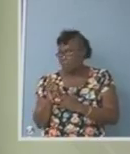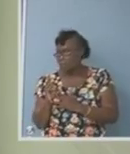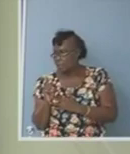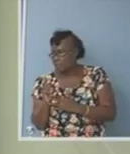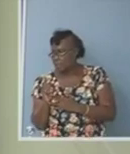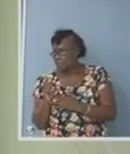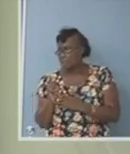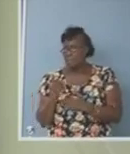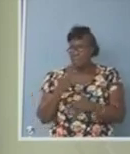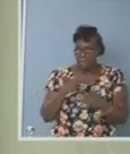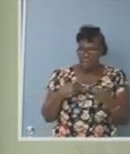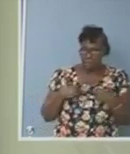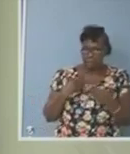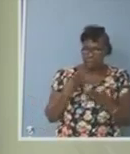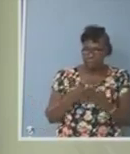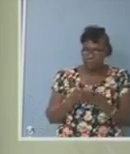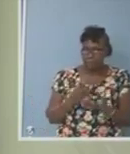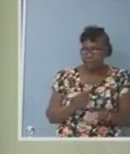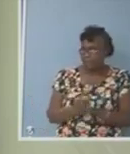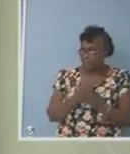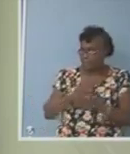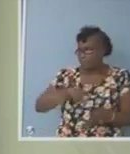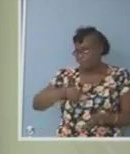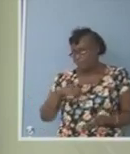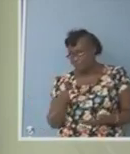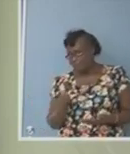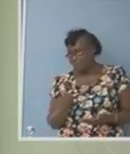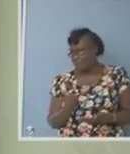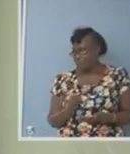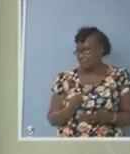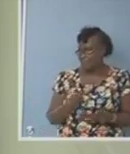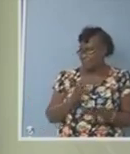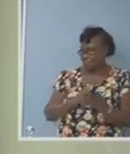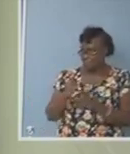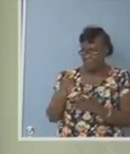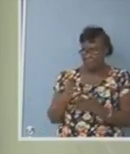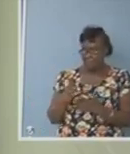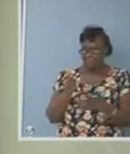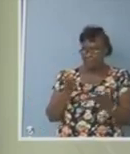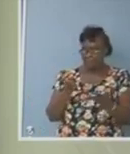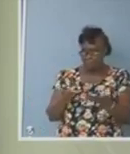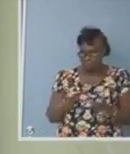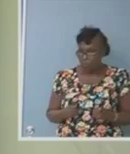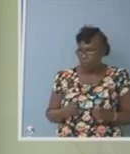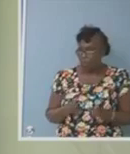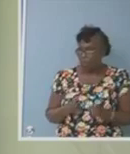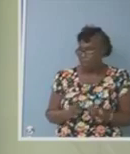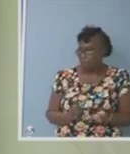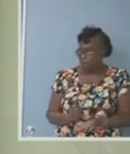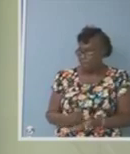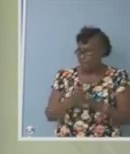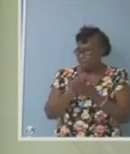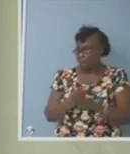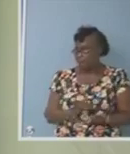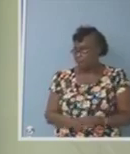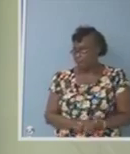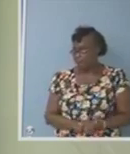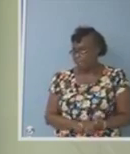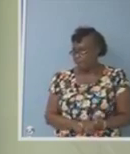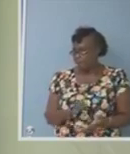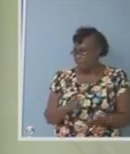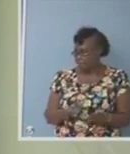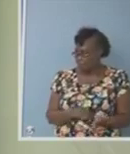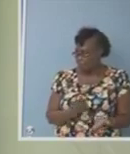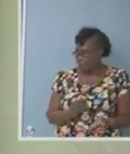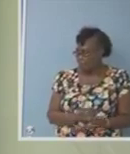the issues. Other divisions and other departments may require further assistance. But once we